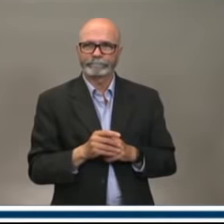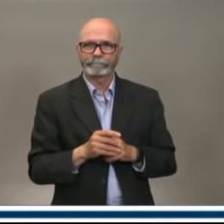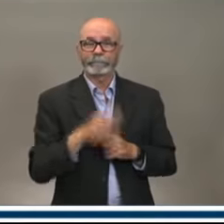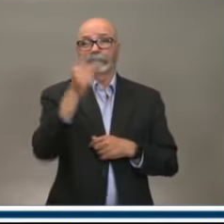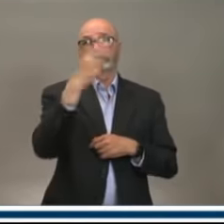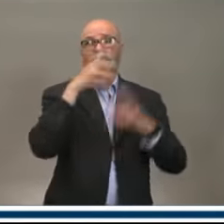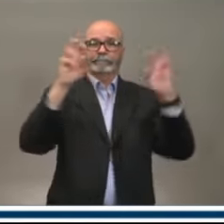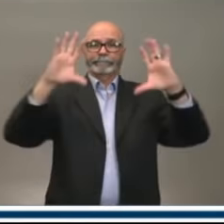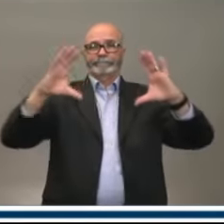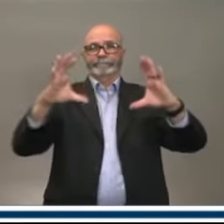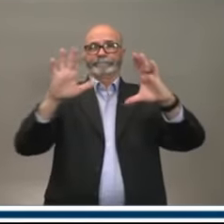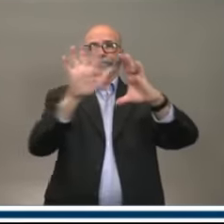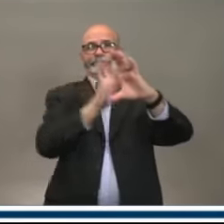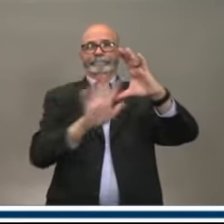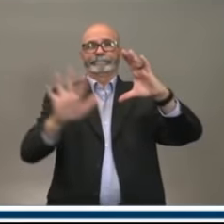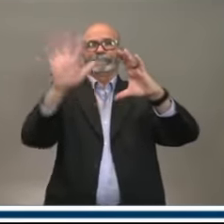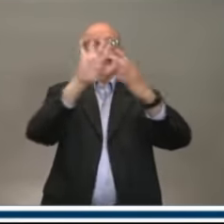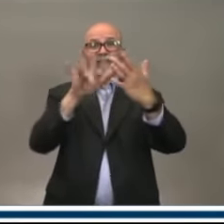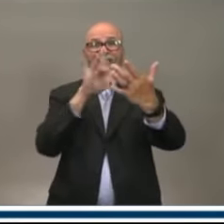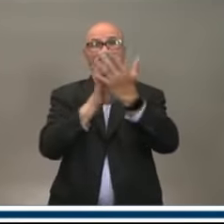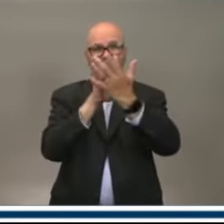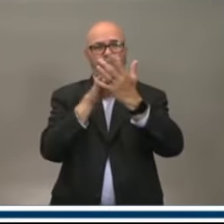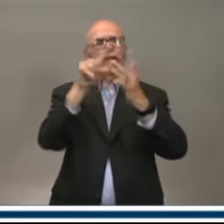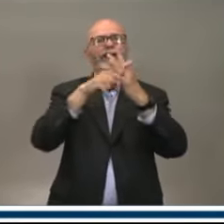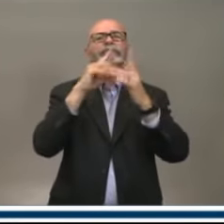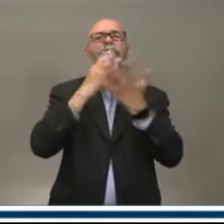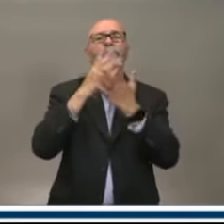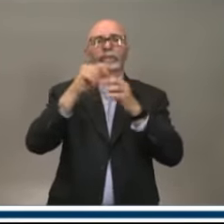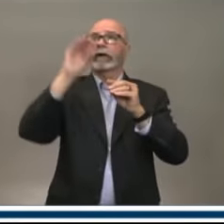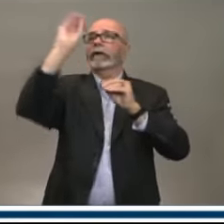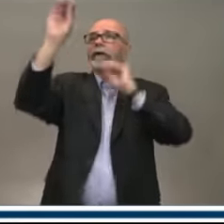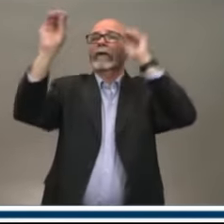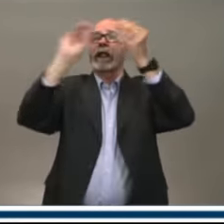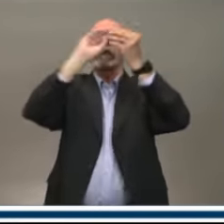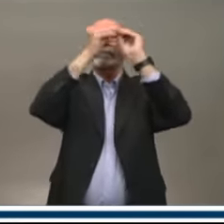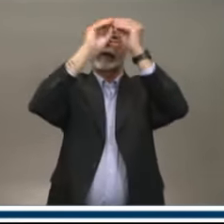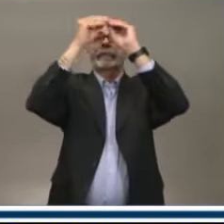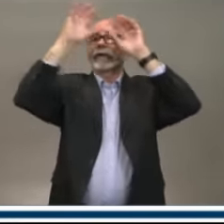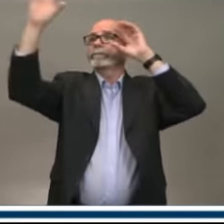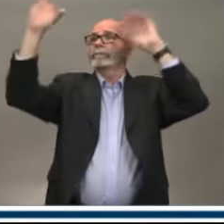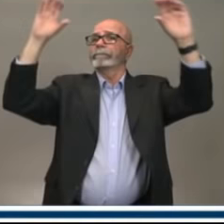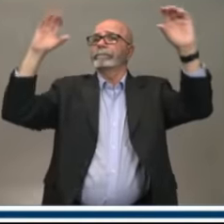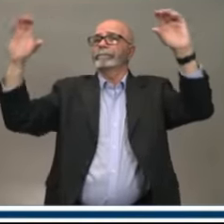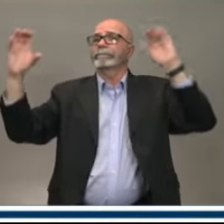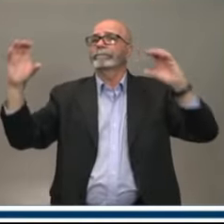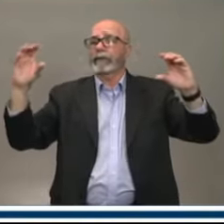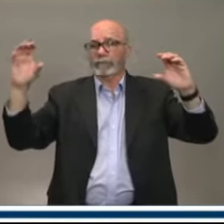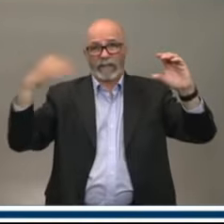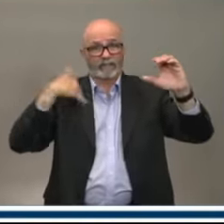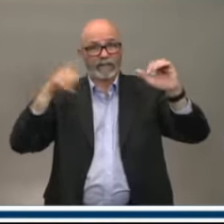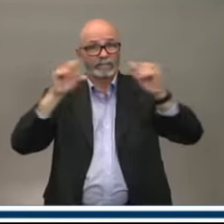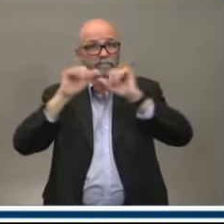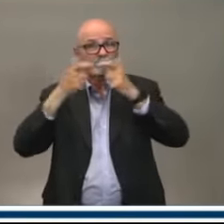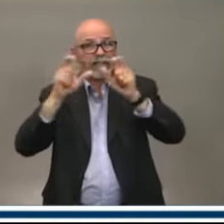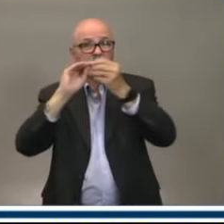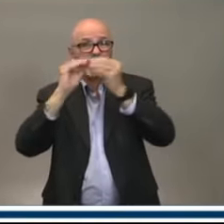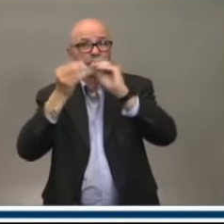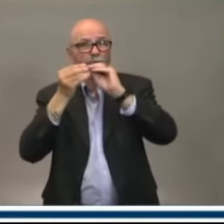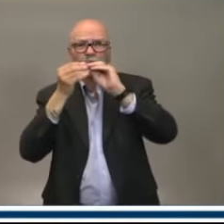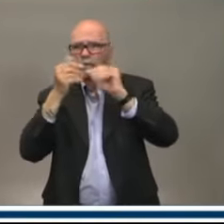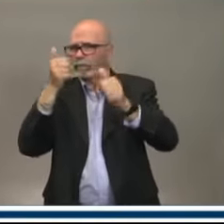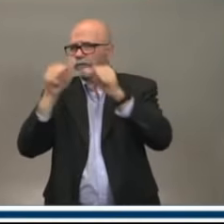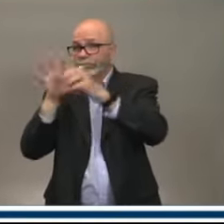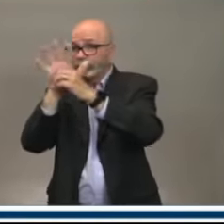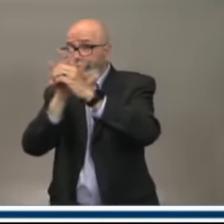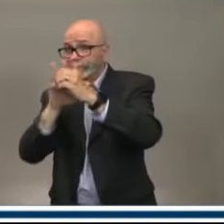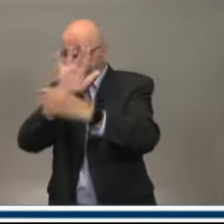other healthcare zones, that the epidemiology suggests that the problem, of course, is in central. You've also said throughout